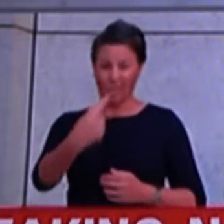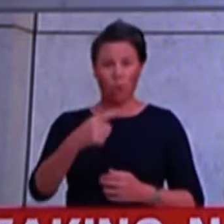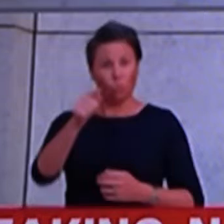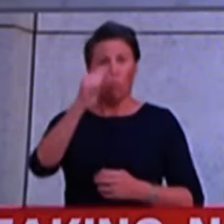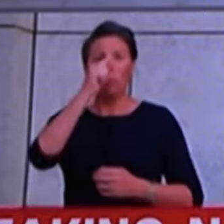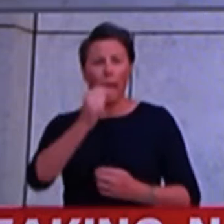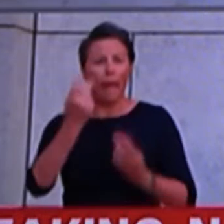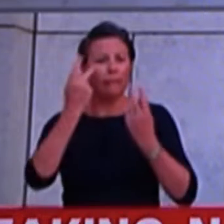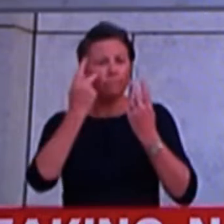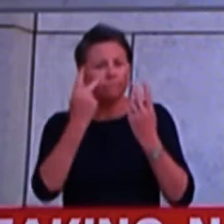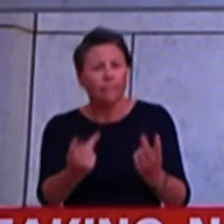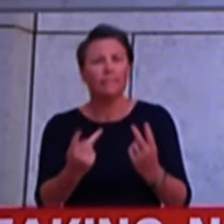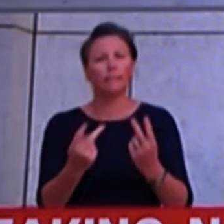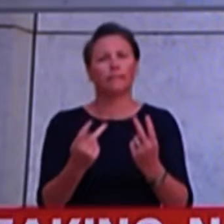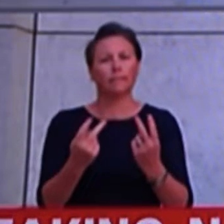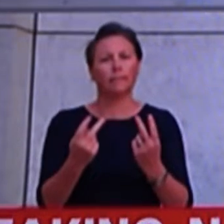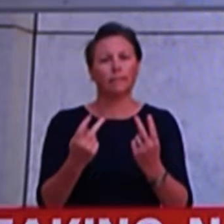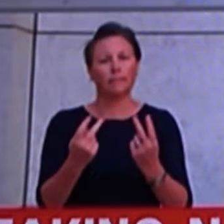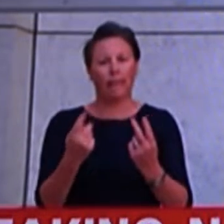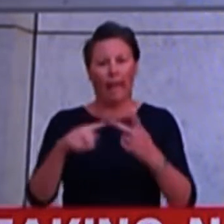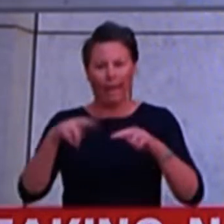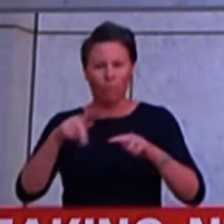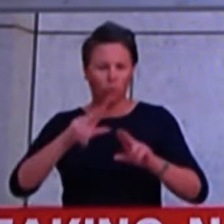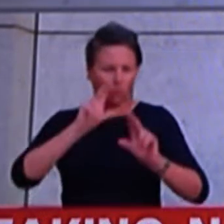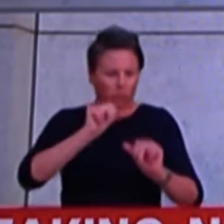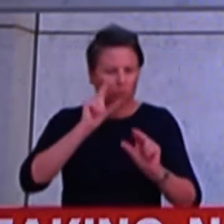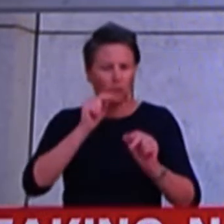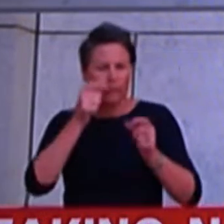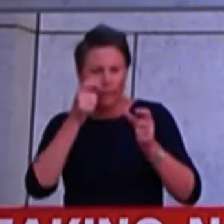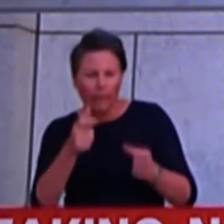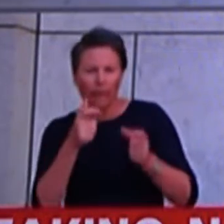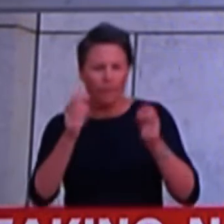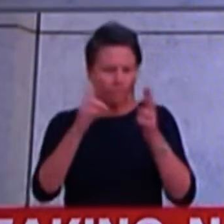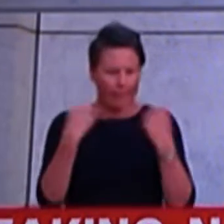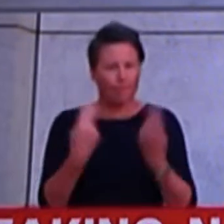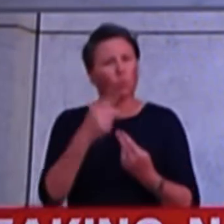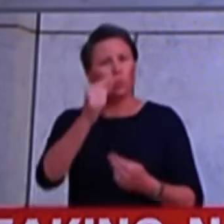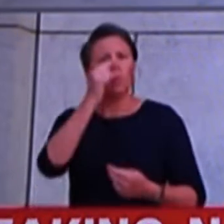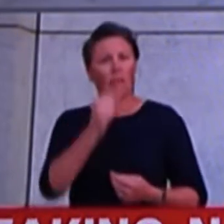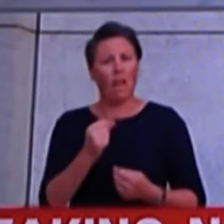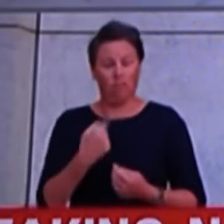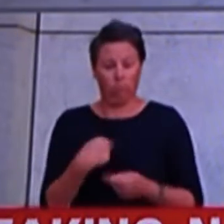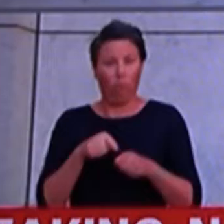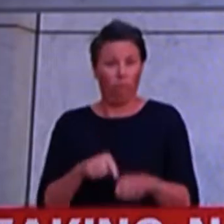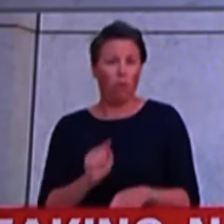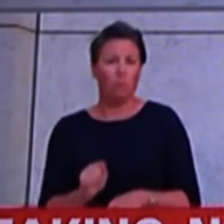the case. And if that's the nature of what the visit is, then they just restated their commitment and support to that.